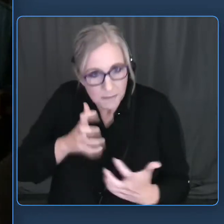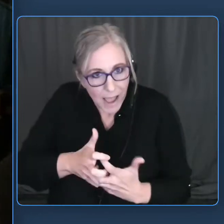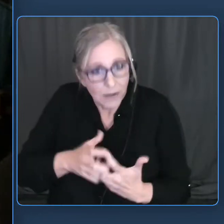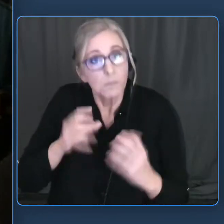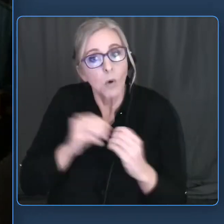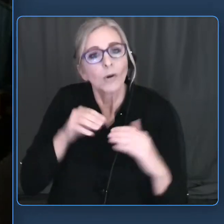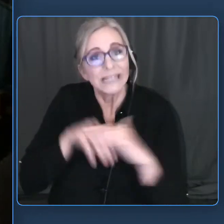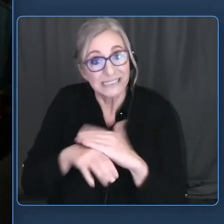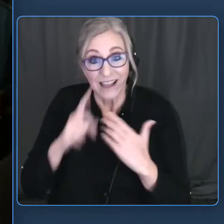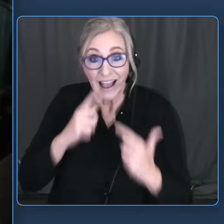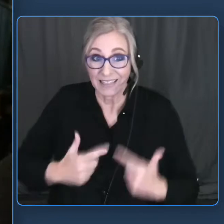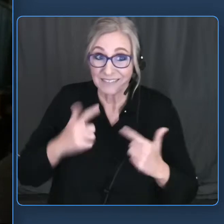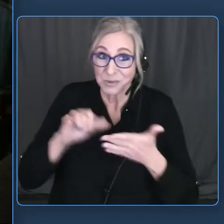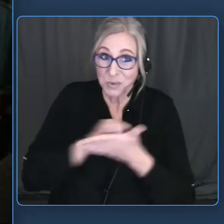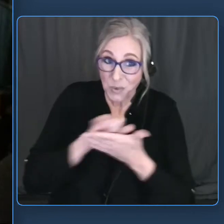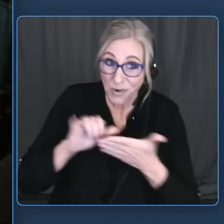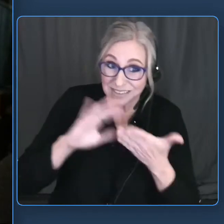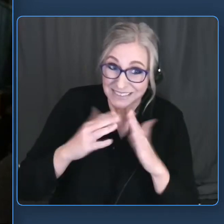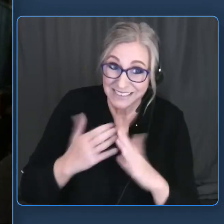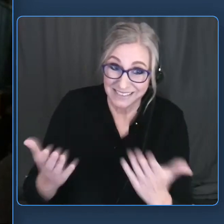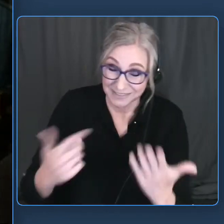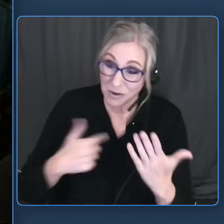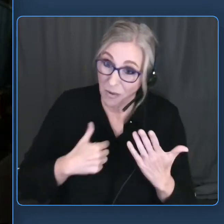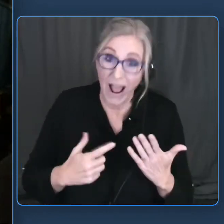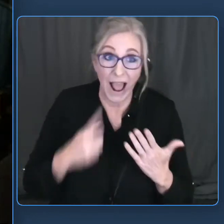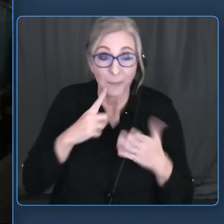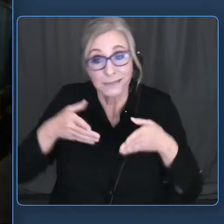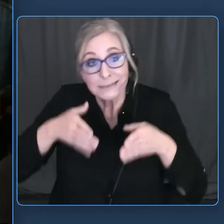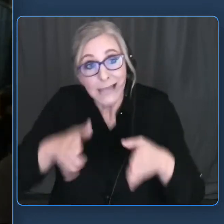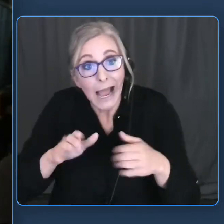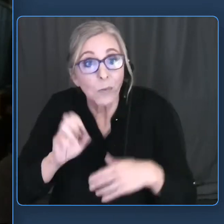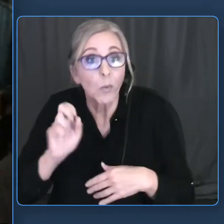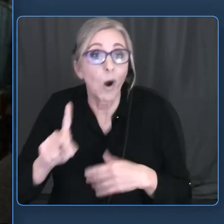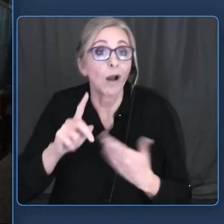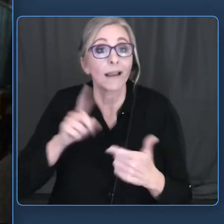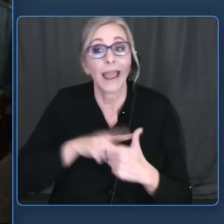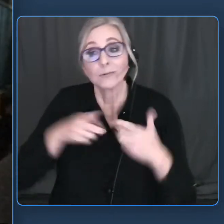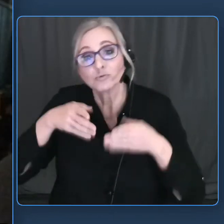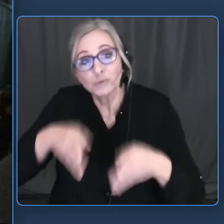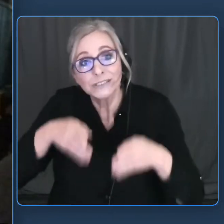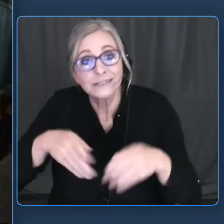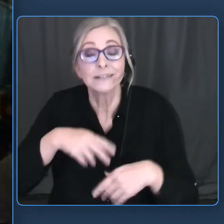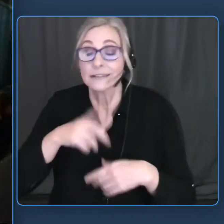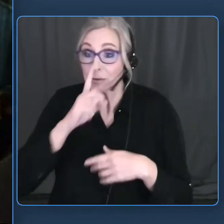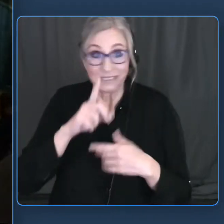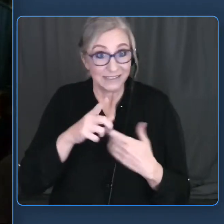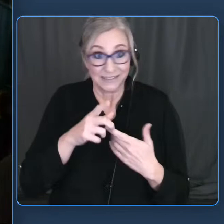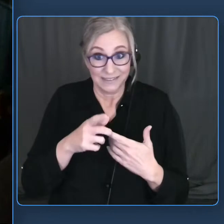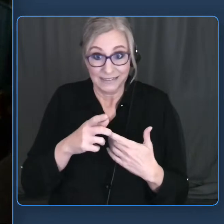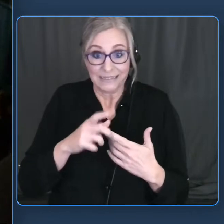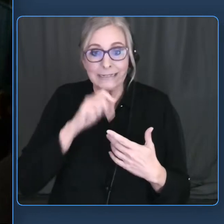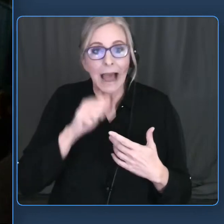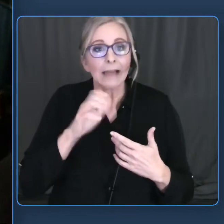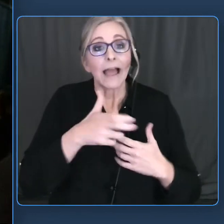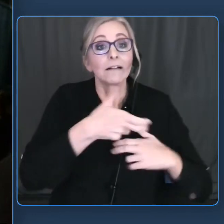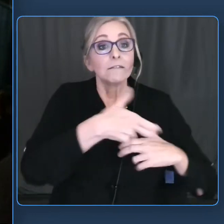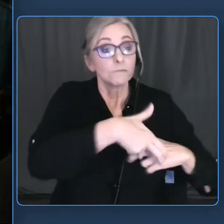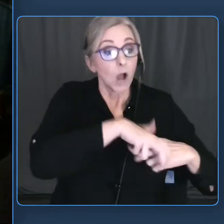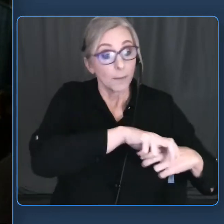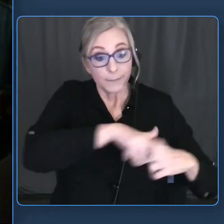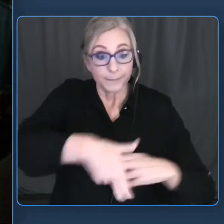to access. Because I live in New York City and I'm on sidewalks and streets and I'm not going from a